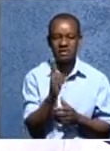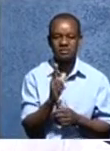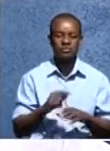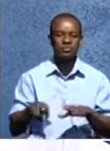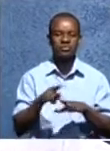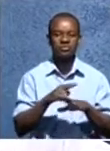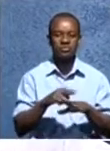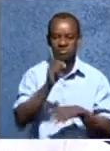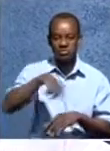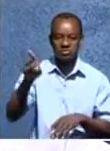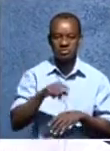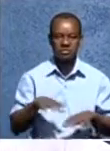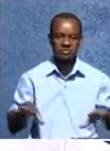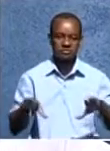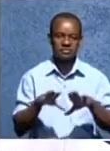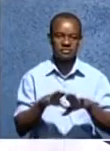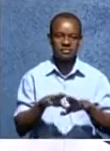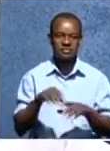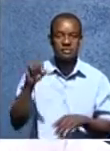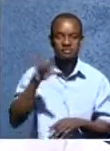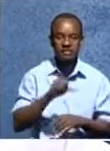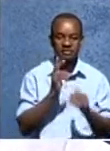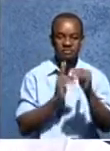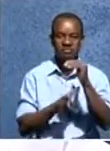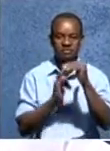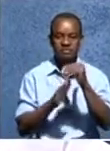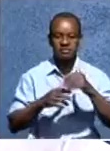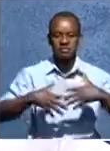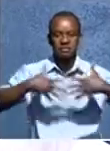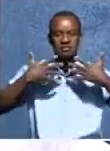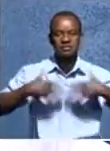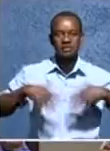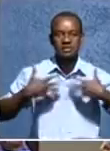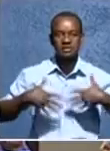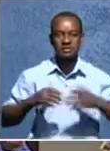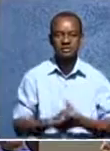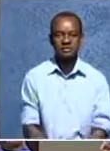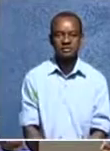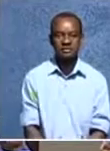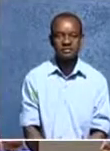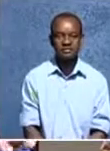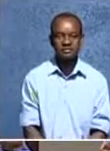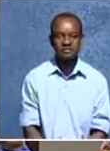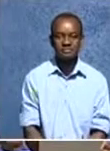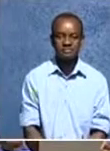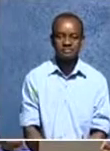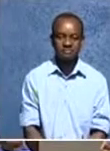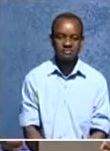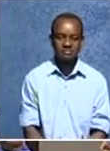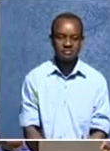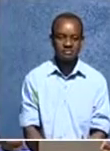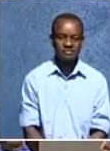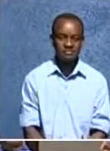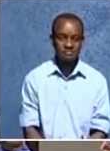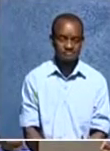nutshell, in a brief, the opportunities the tourism industry does present. Madam Petzold, for the members who you represent this